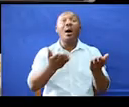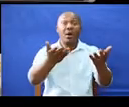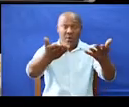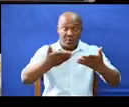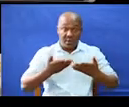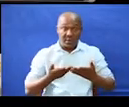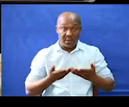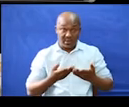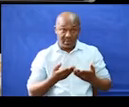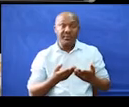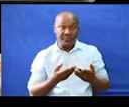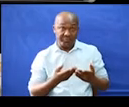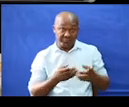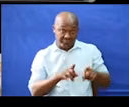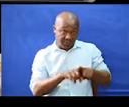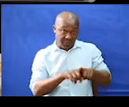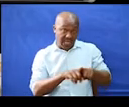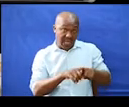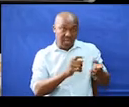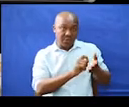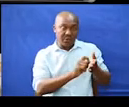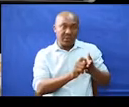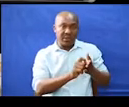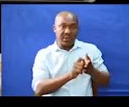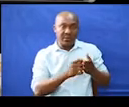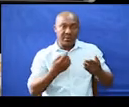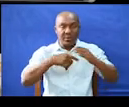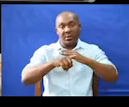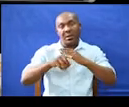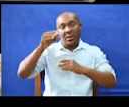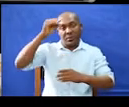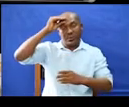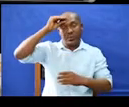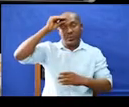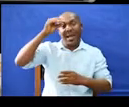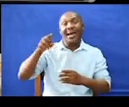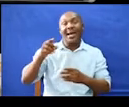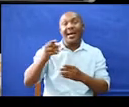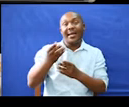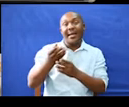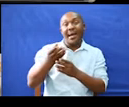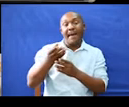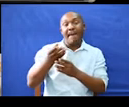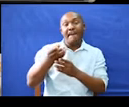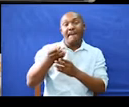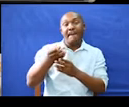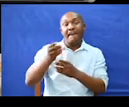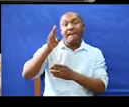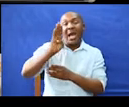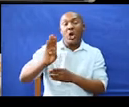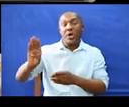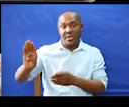Welcome, dear students, to our lovely subject, biology. My name is Madam